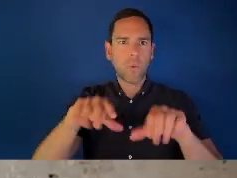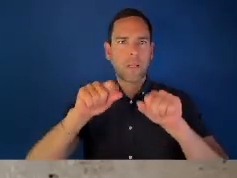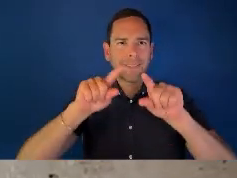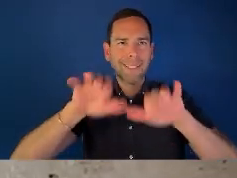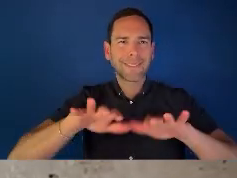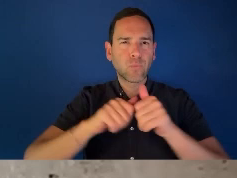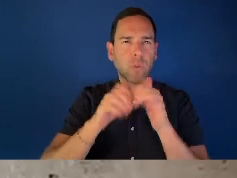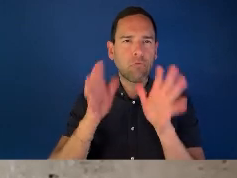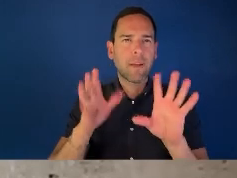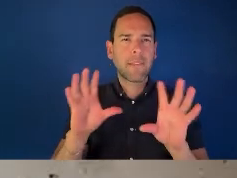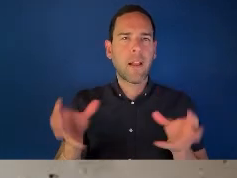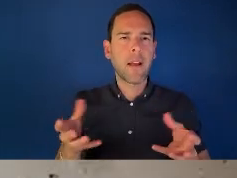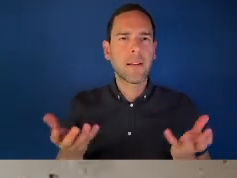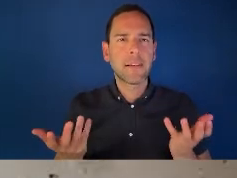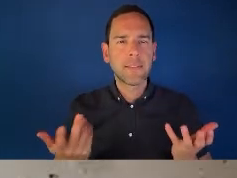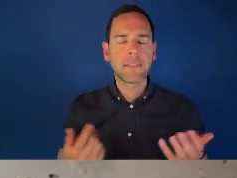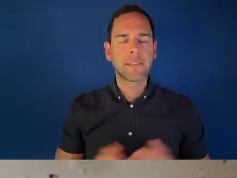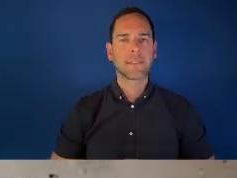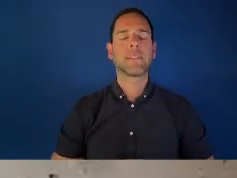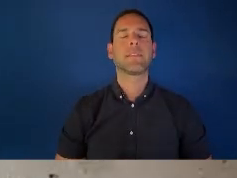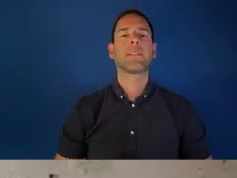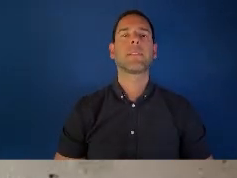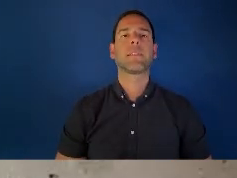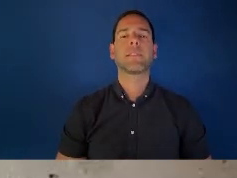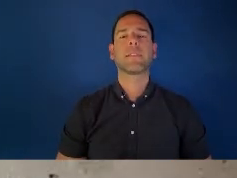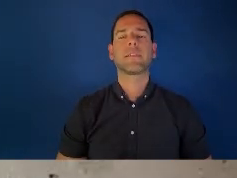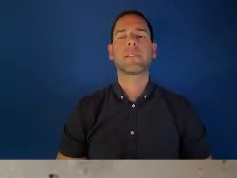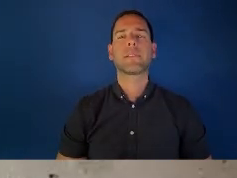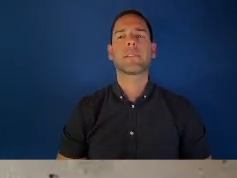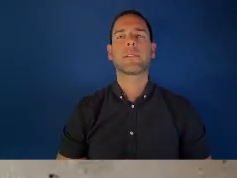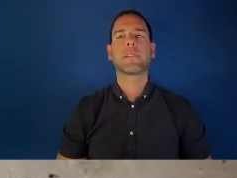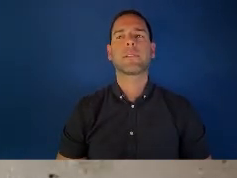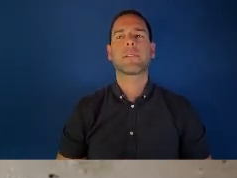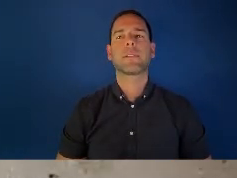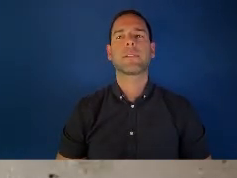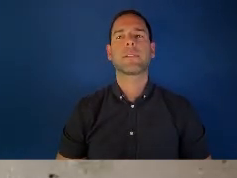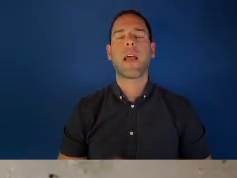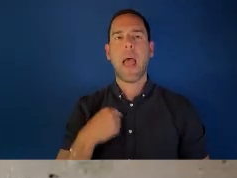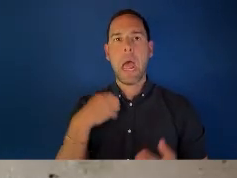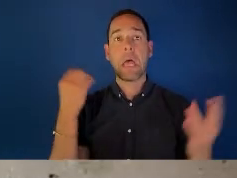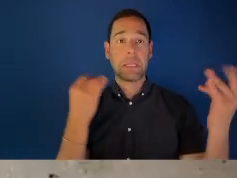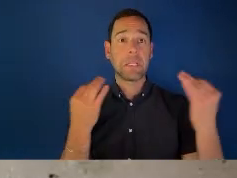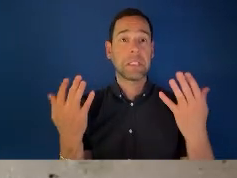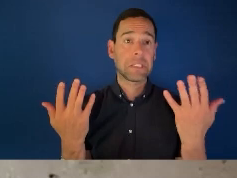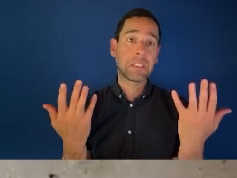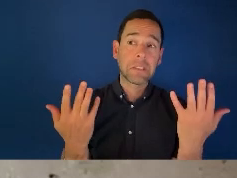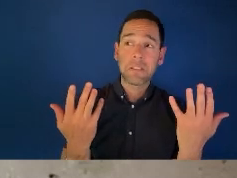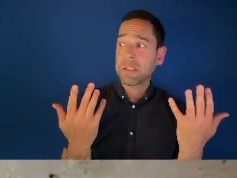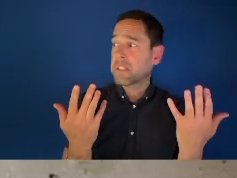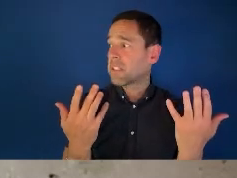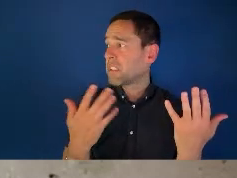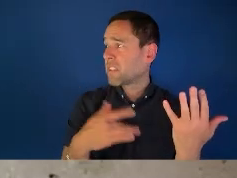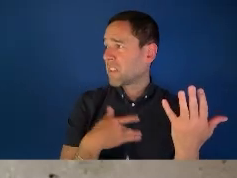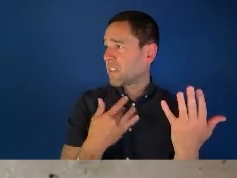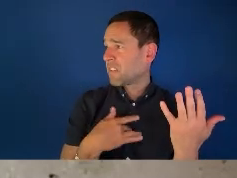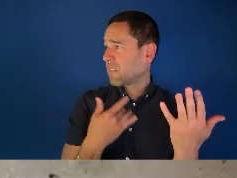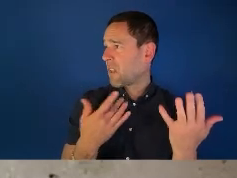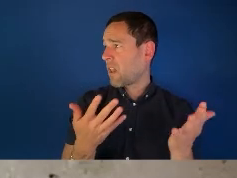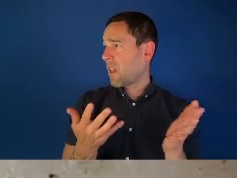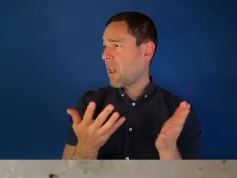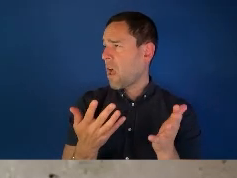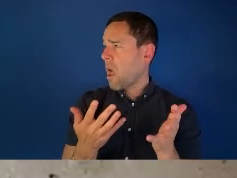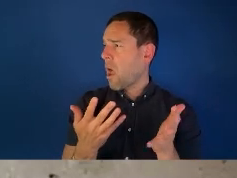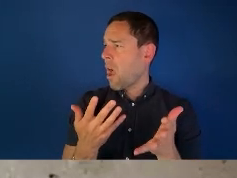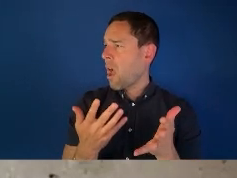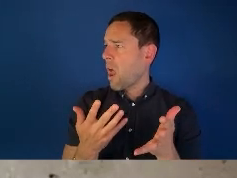not see the why exams couldn't just have extended time like